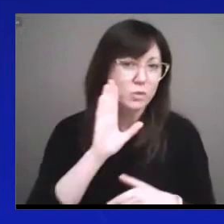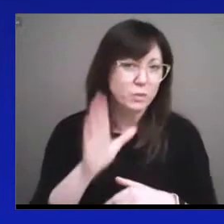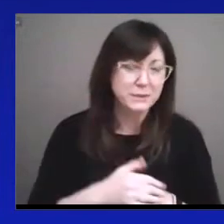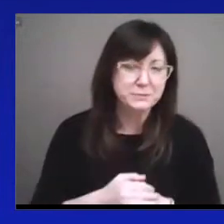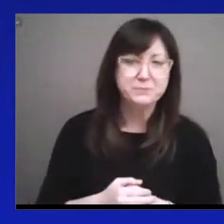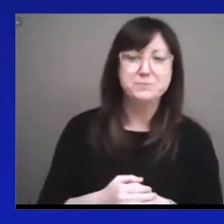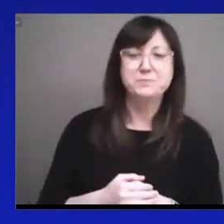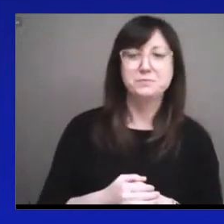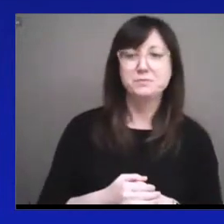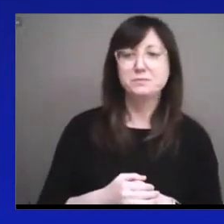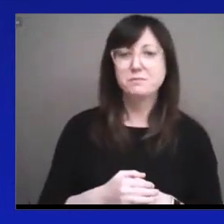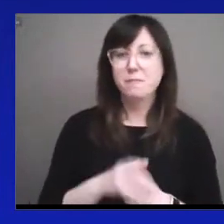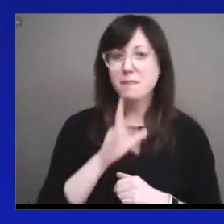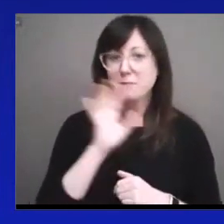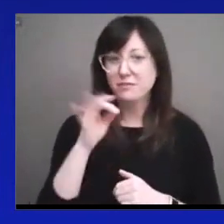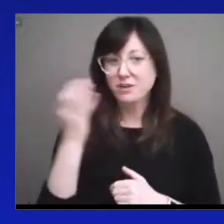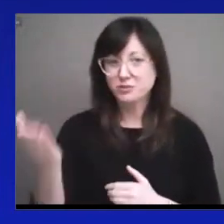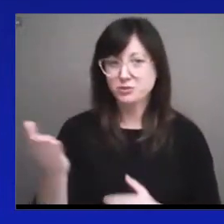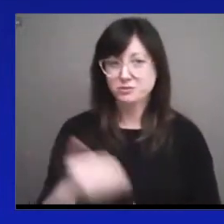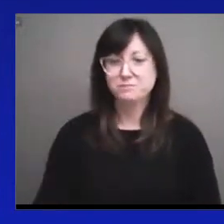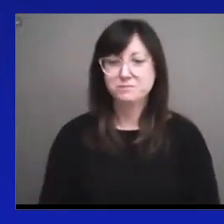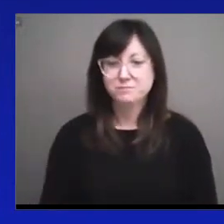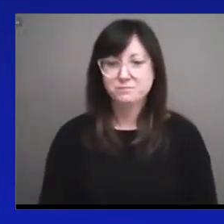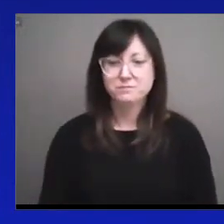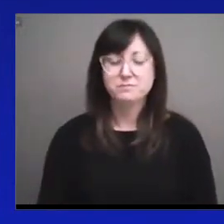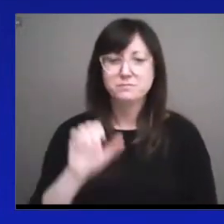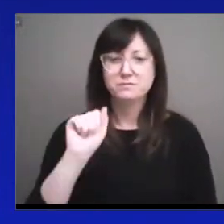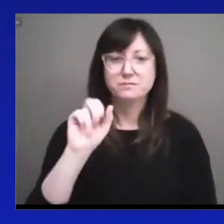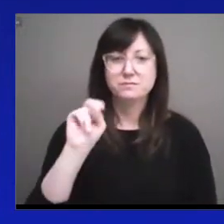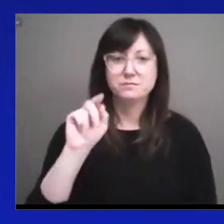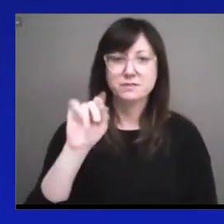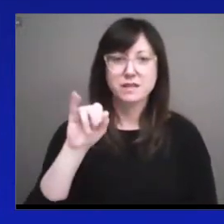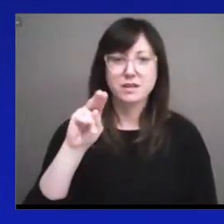va maintenant passer à Antoine Trépanier. Antoine Trépanier.